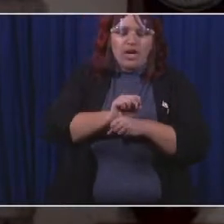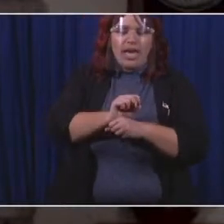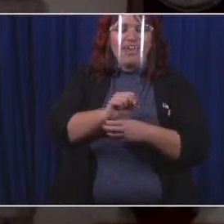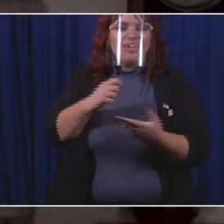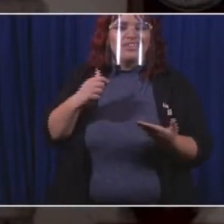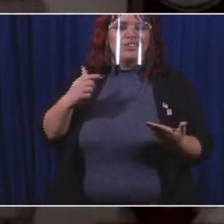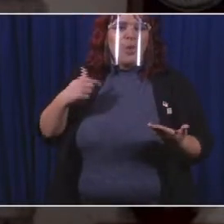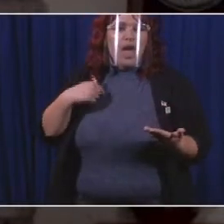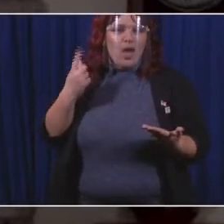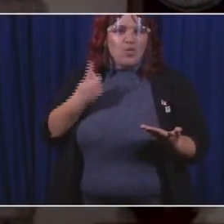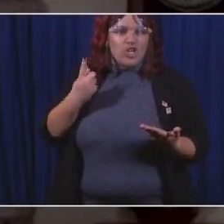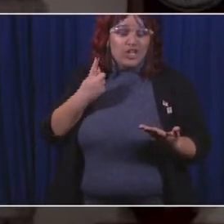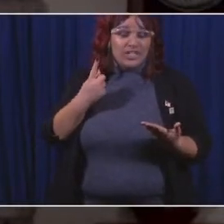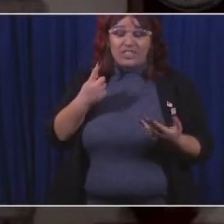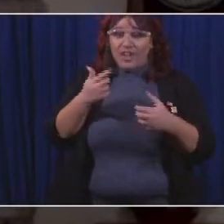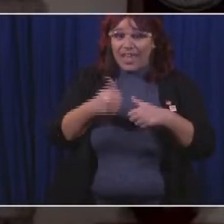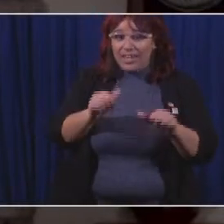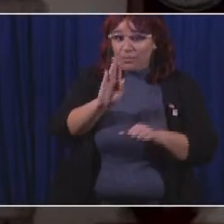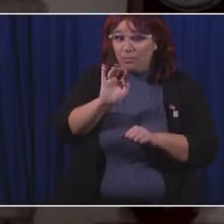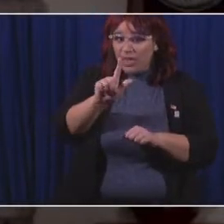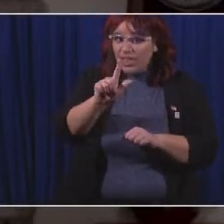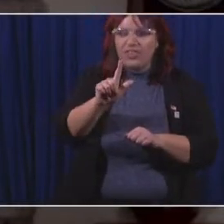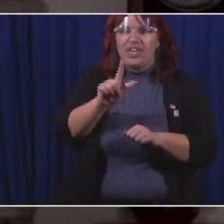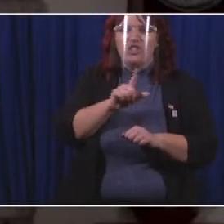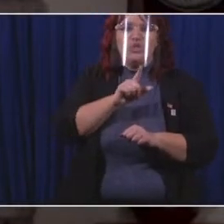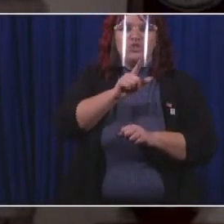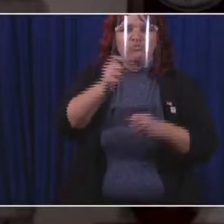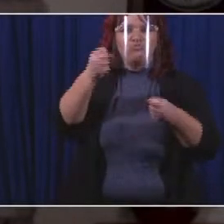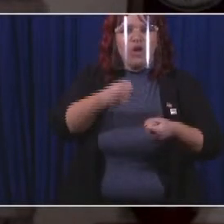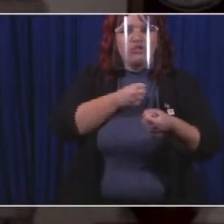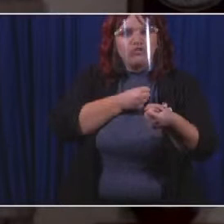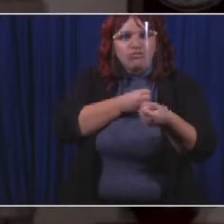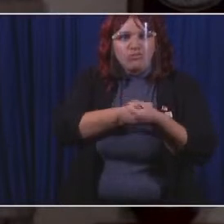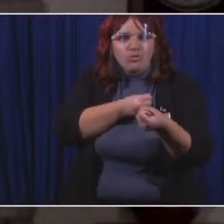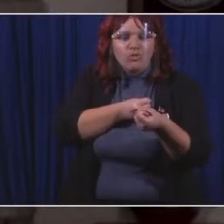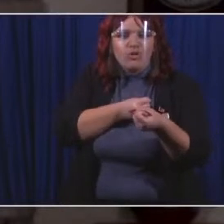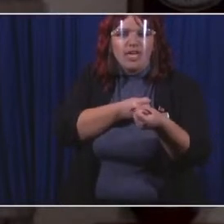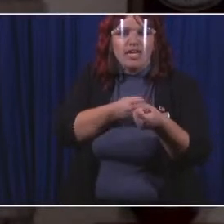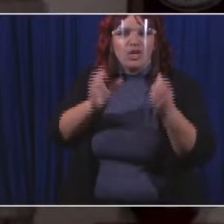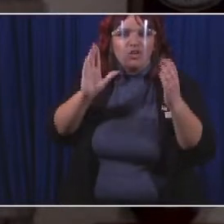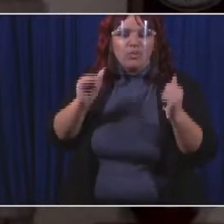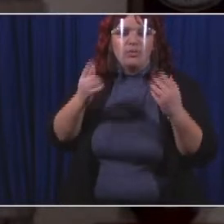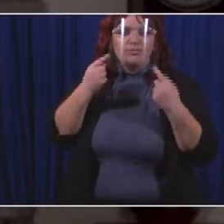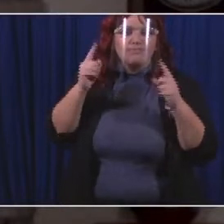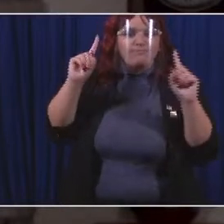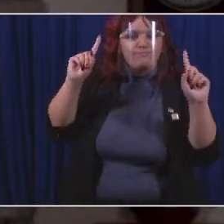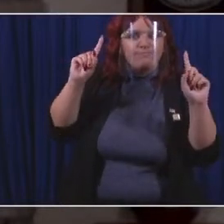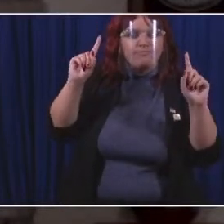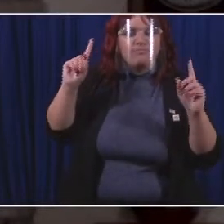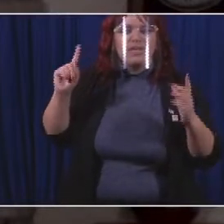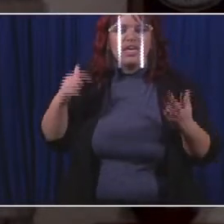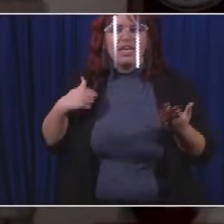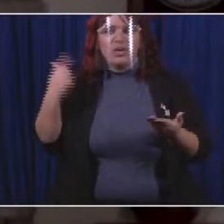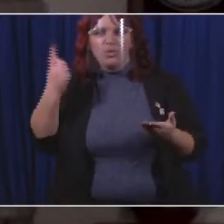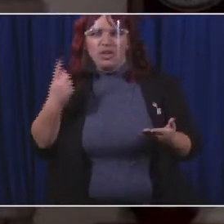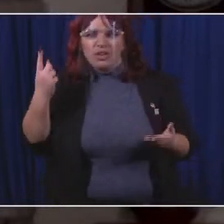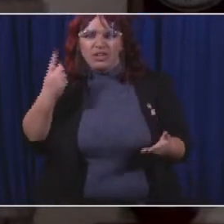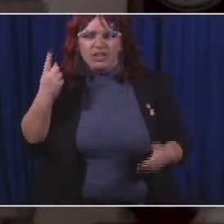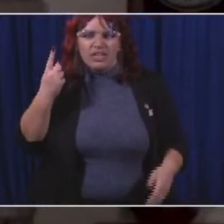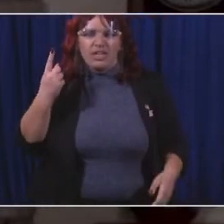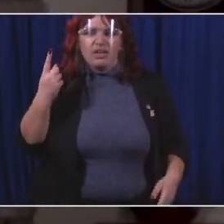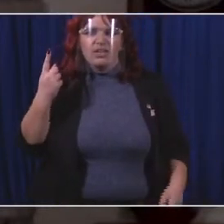particularly pushing, including whether to repeal House Bill 6, since it's got, sort of a bad reputation.